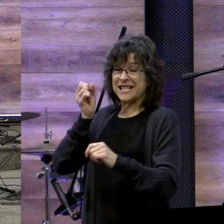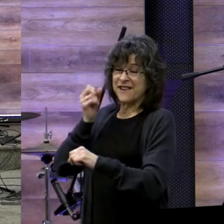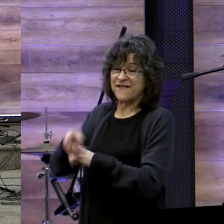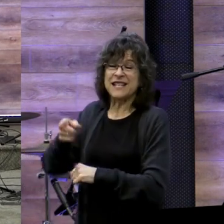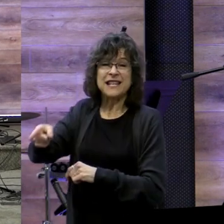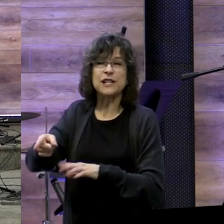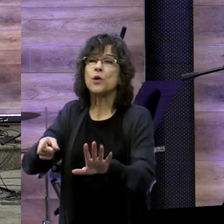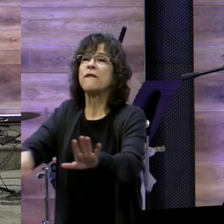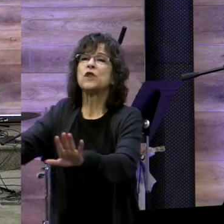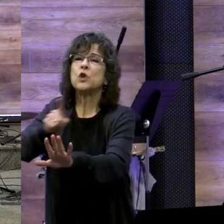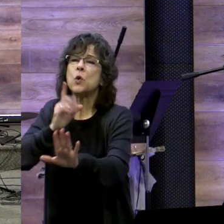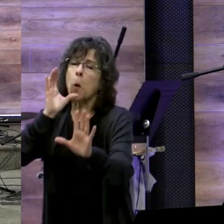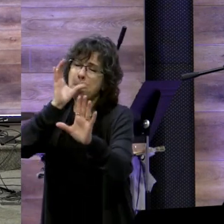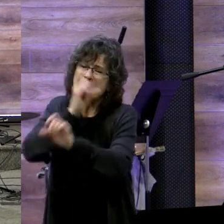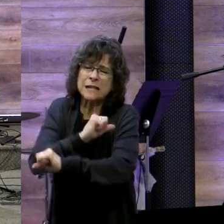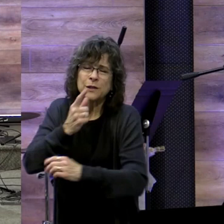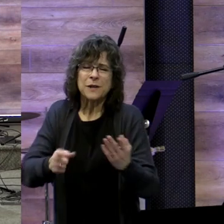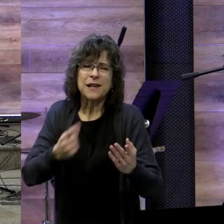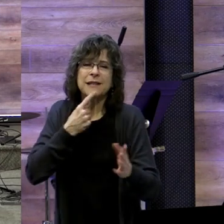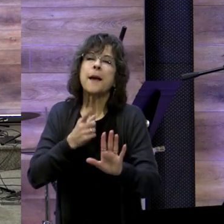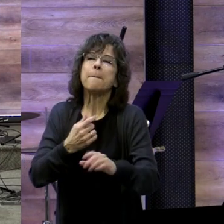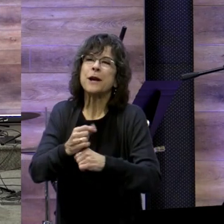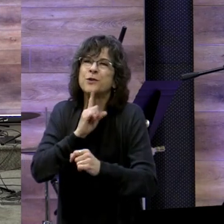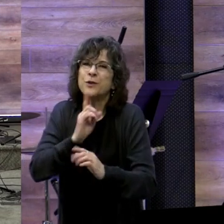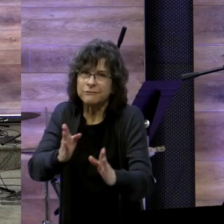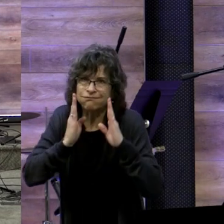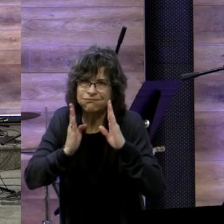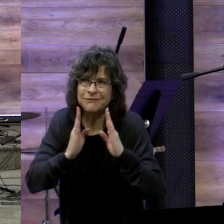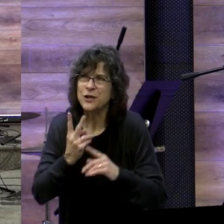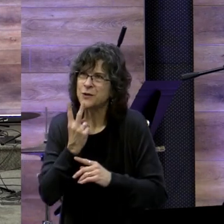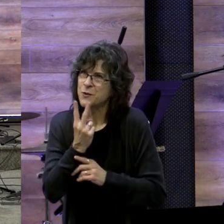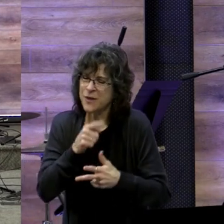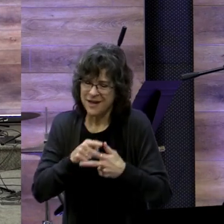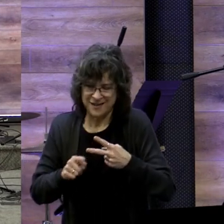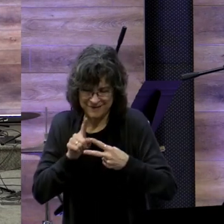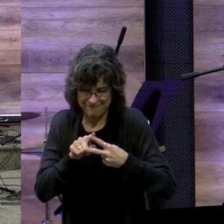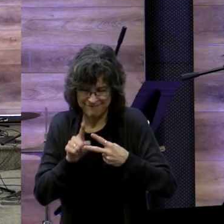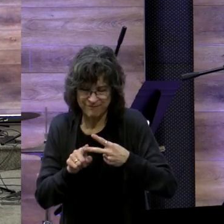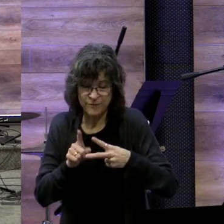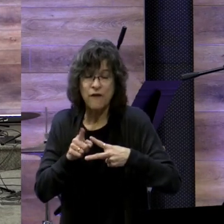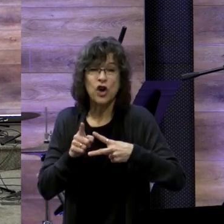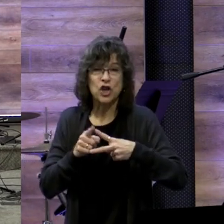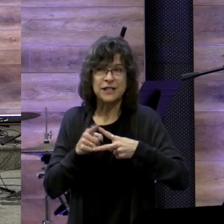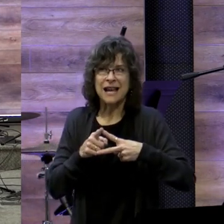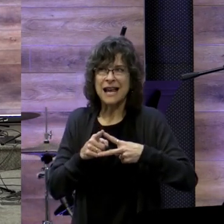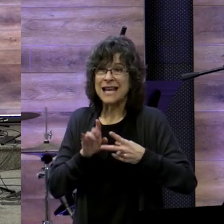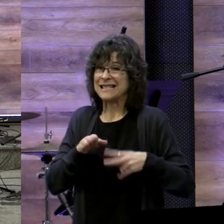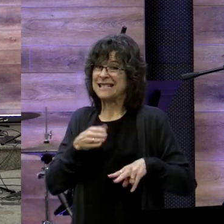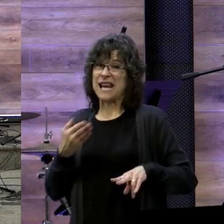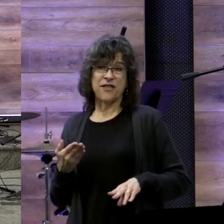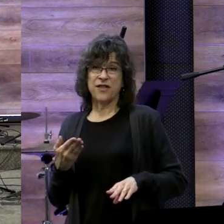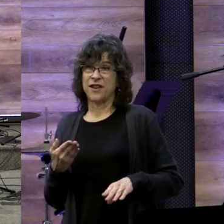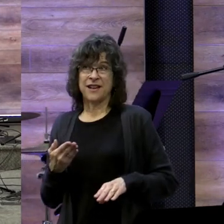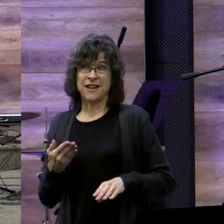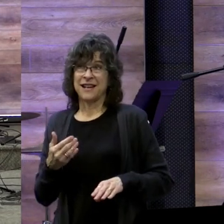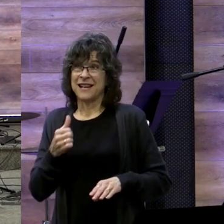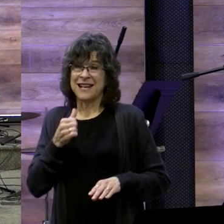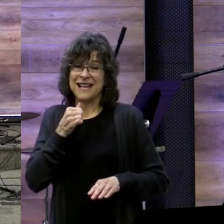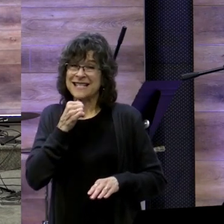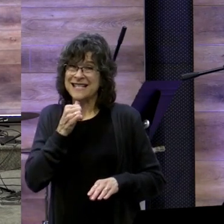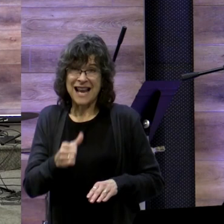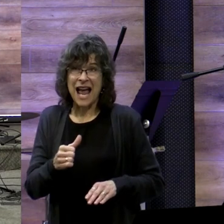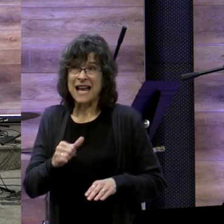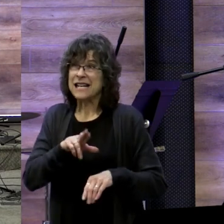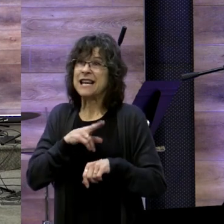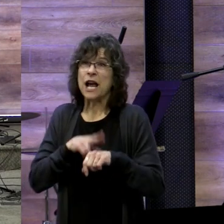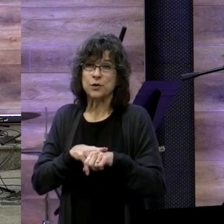everything else that I say today, make sure that you understand these two things about death. First, death is not the way that it's supposed to be.